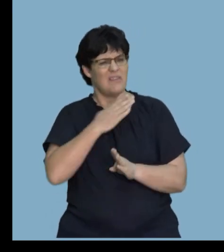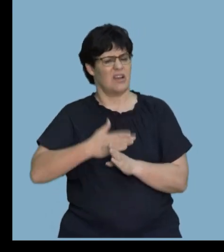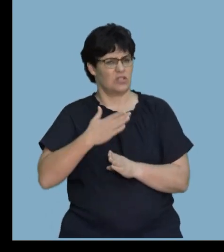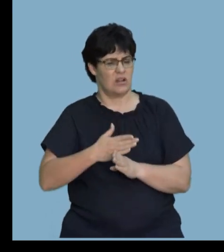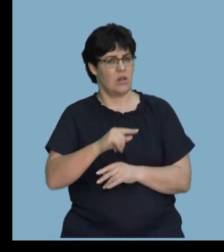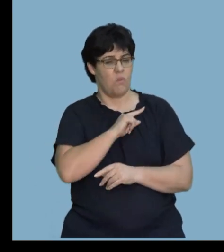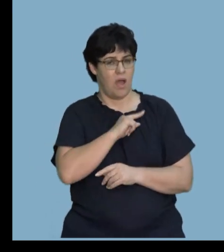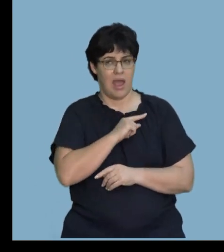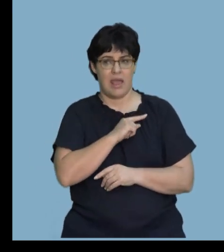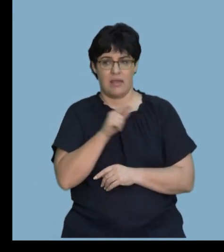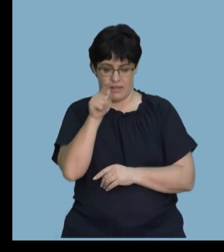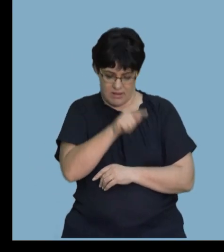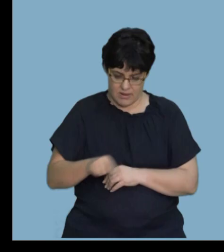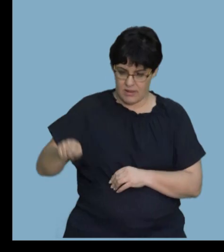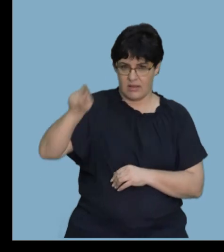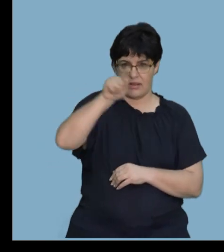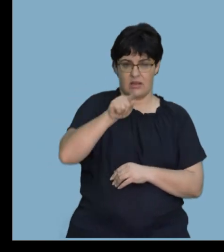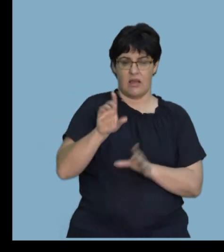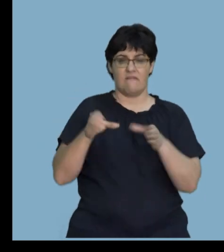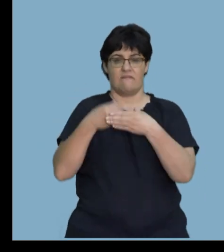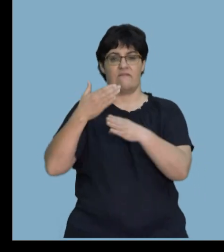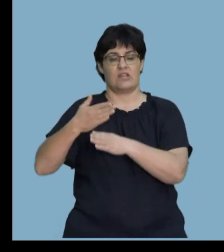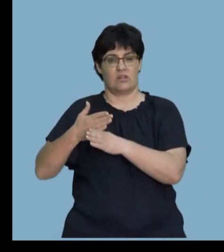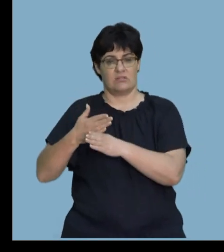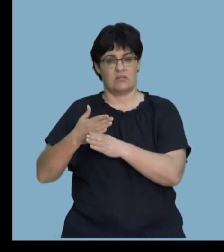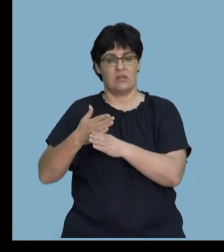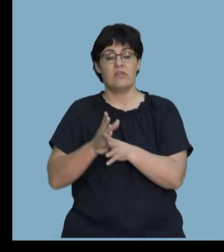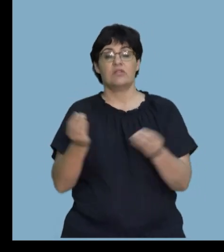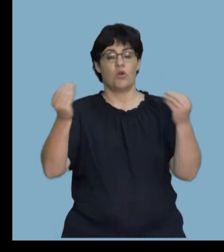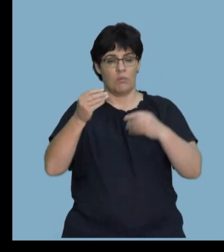that functional group, this compound, yes, is still